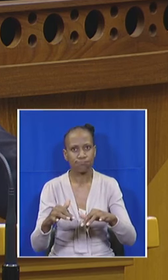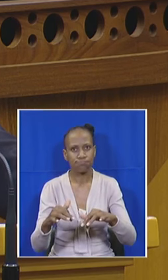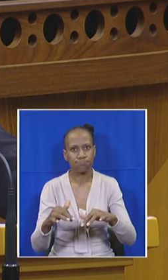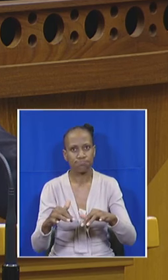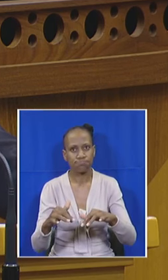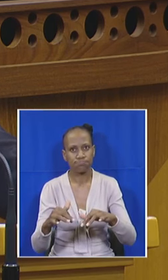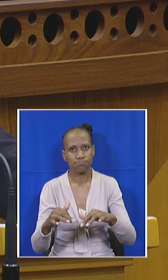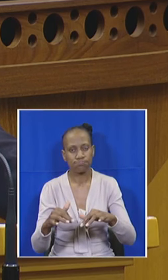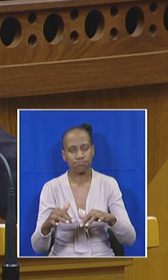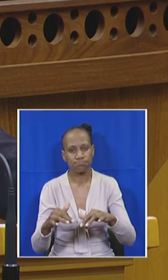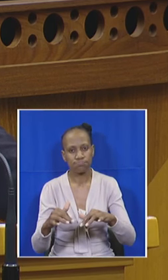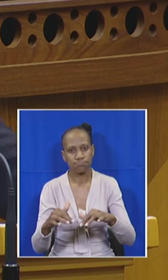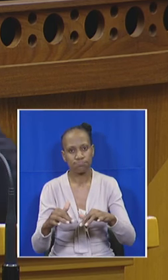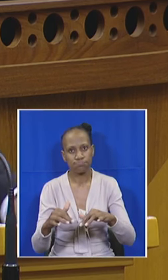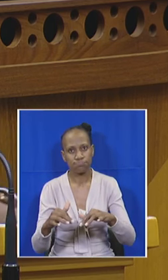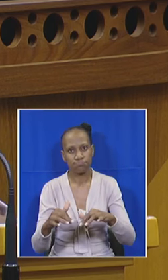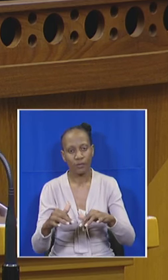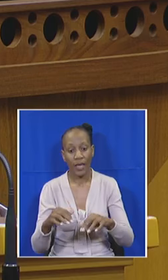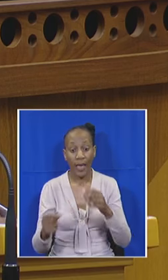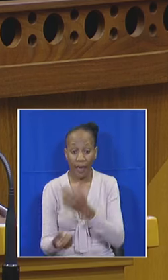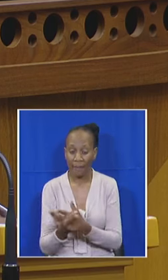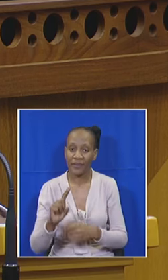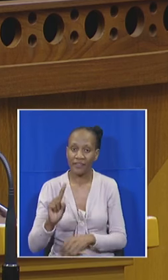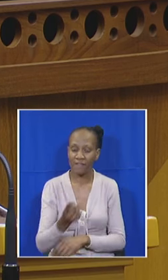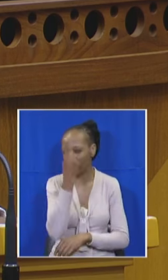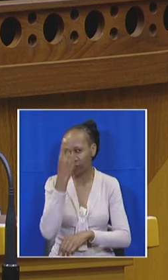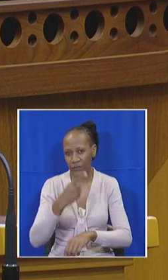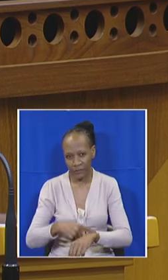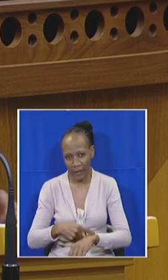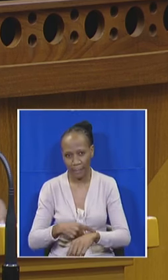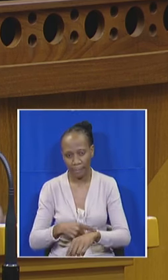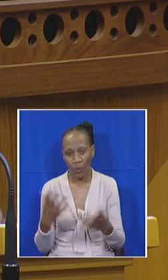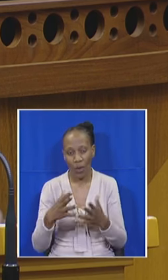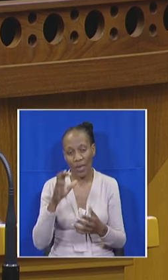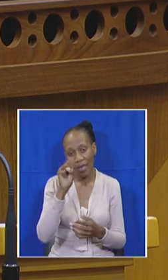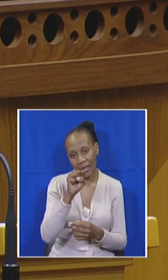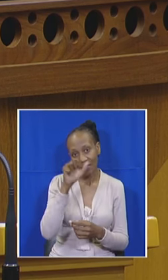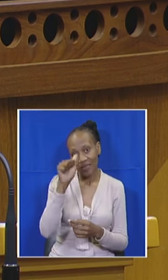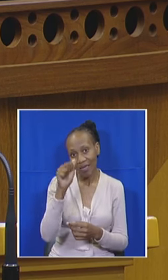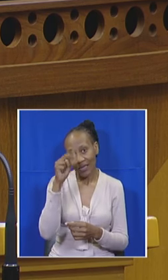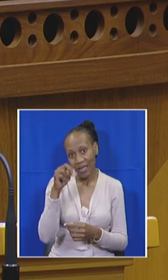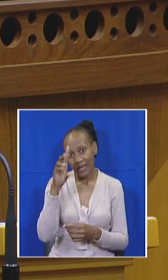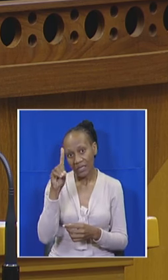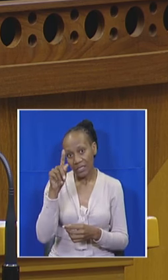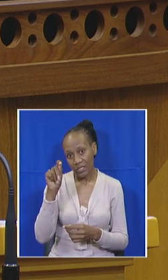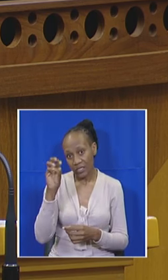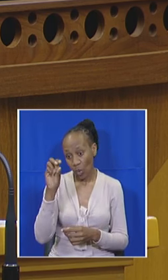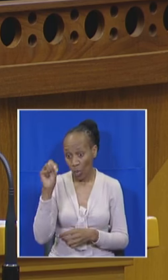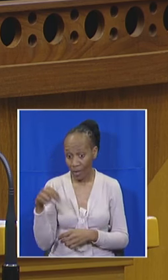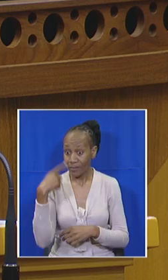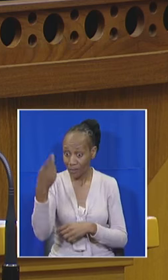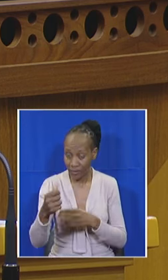gathering of startup champions for the first time in Sandton next month. We look